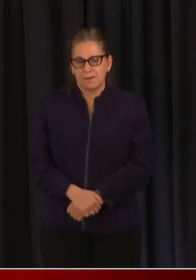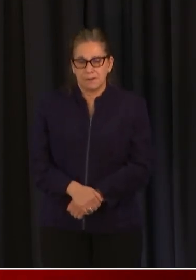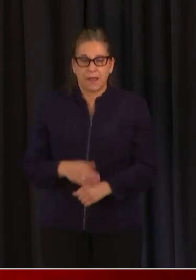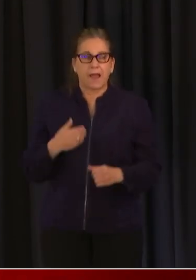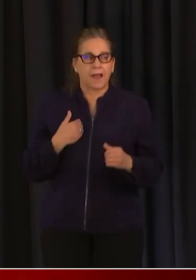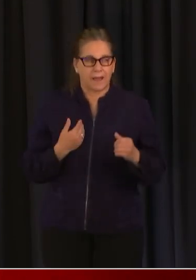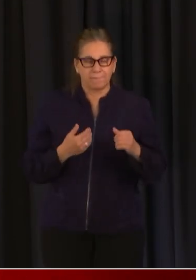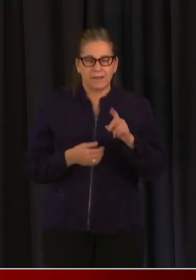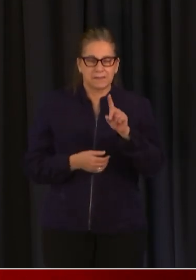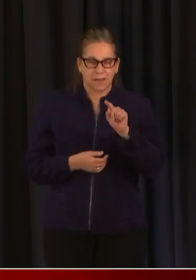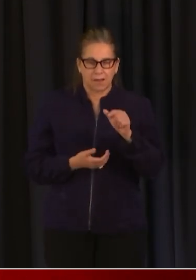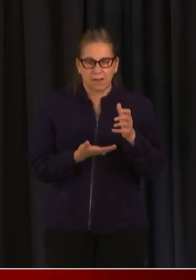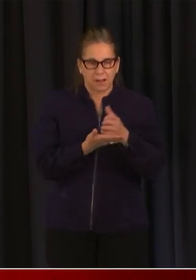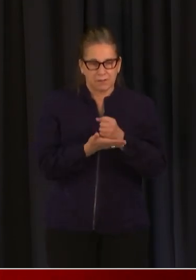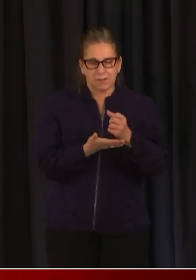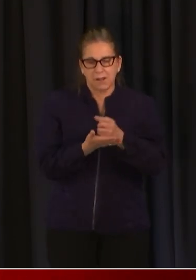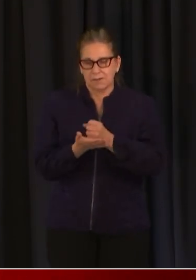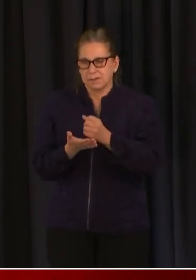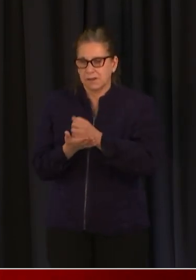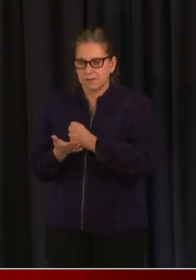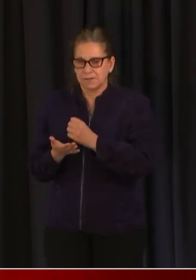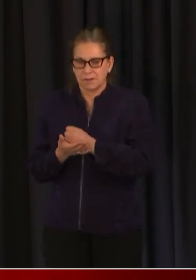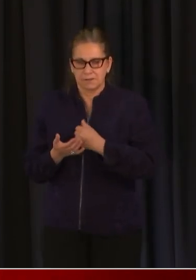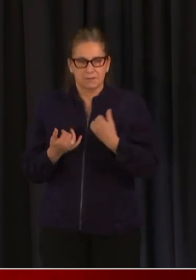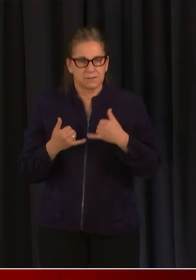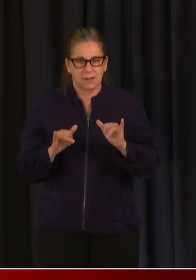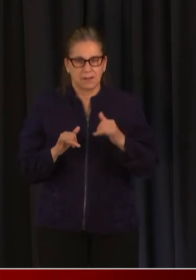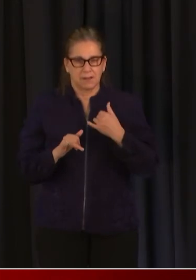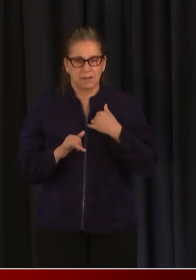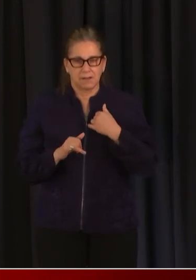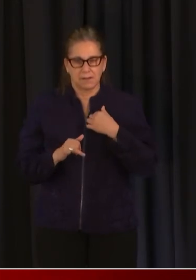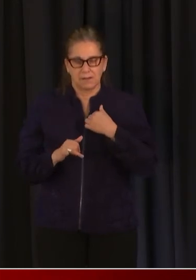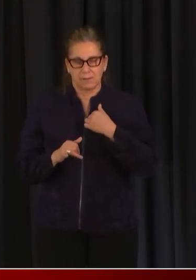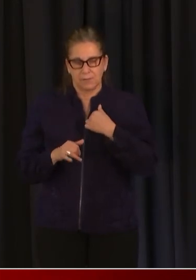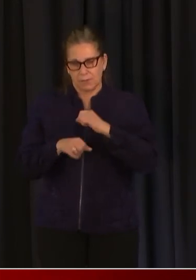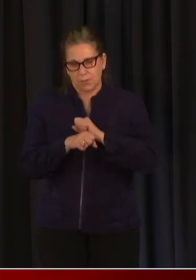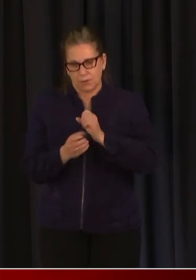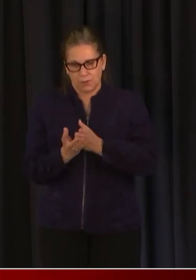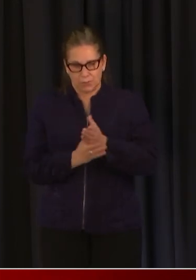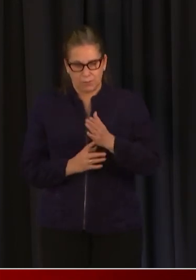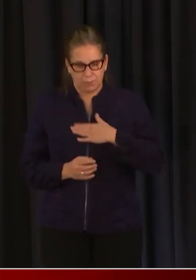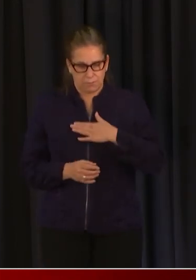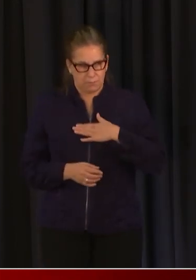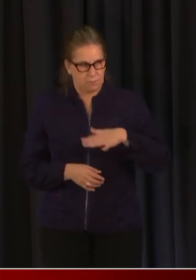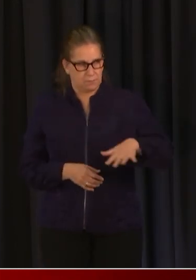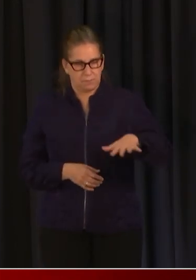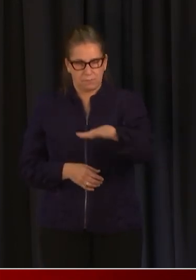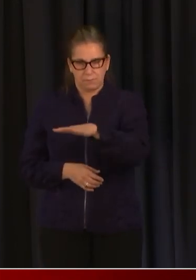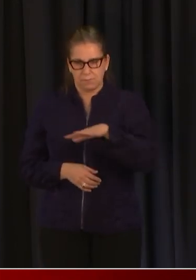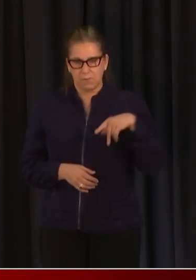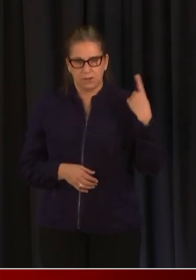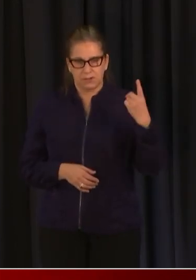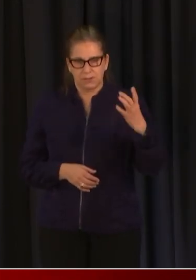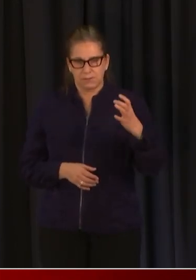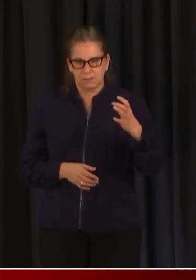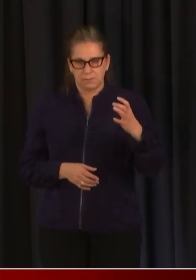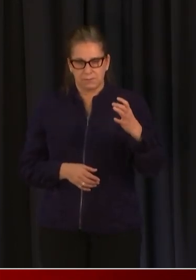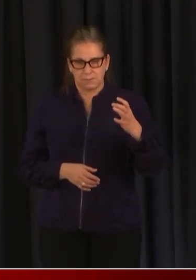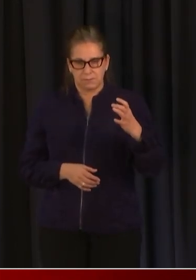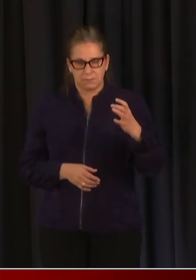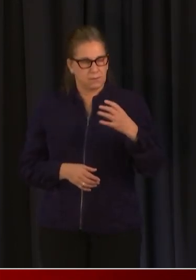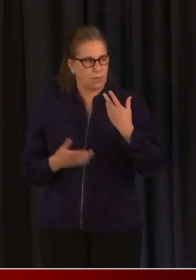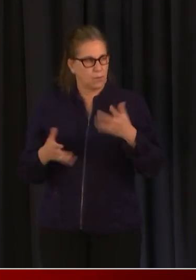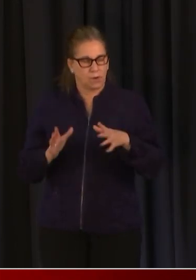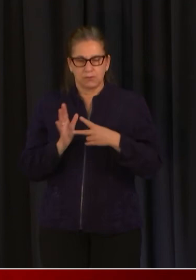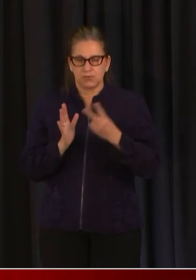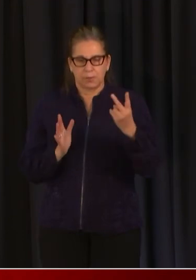data from the CDC, but we're still working through how it impacts our overall vaccination rates. We have to make sure that it's not a